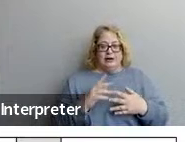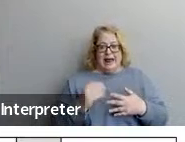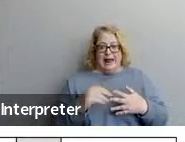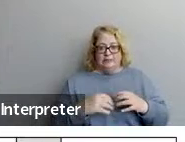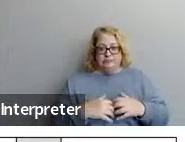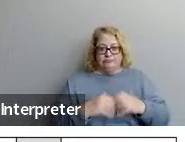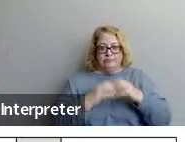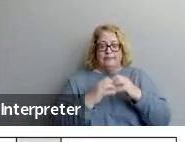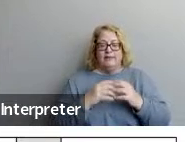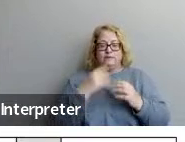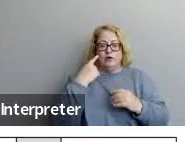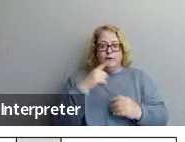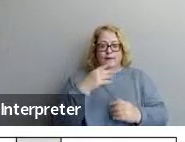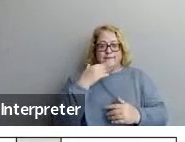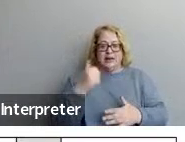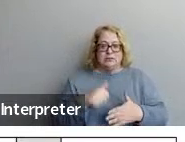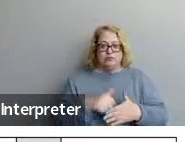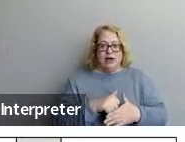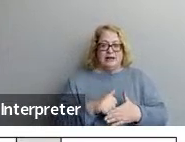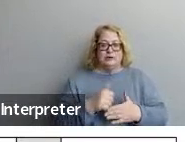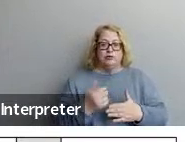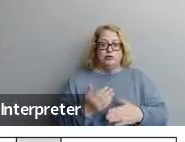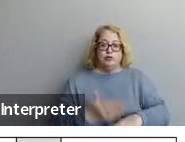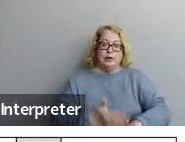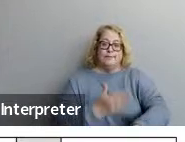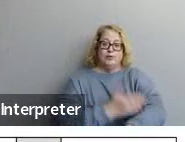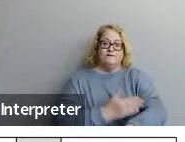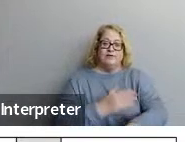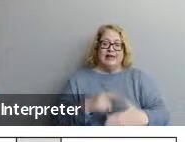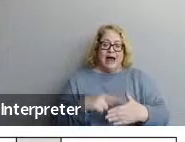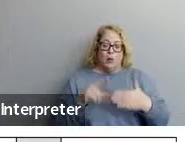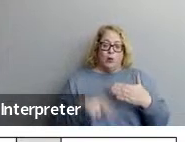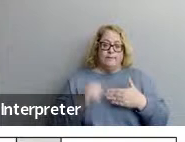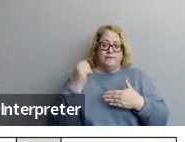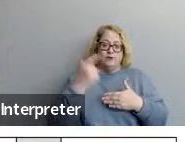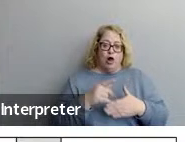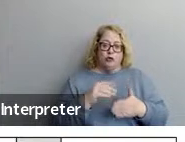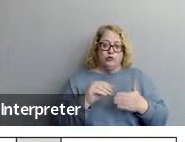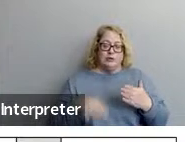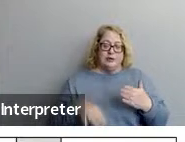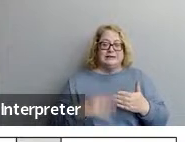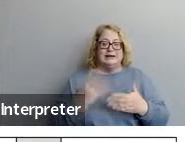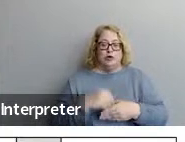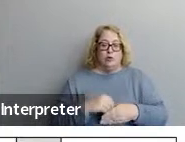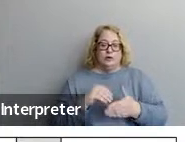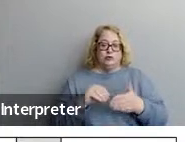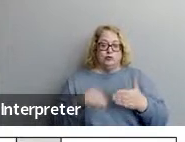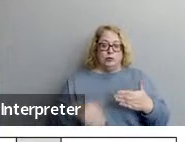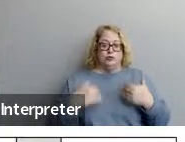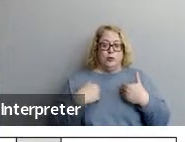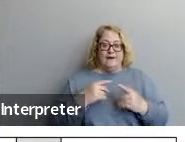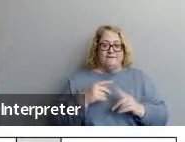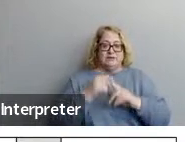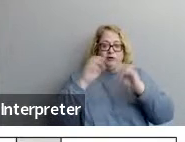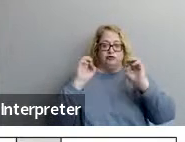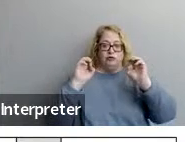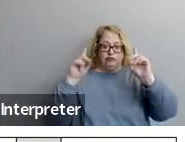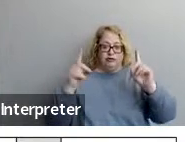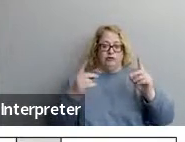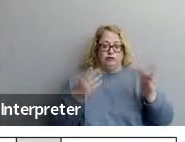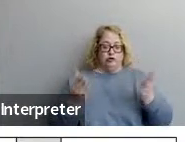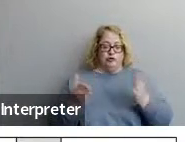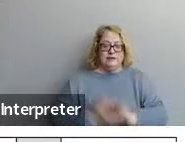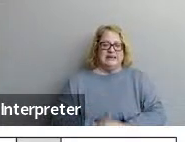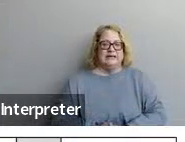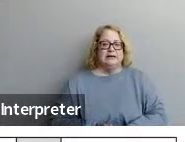best practices for improving the outcome of all students, including students who receive special education services. A continuum of